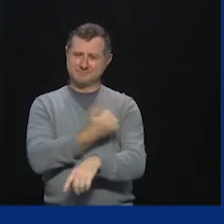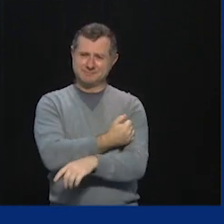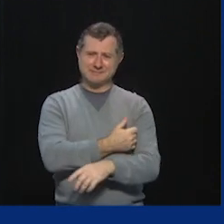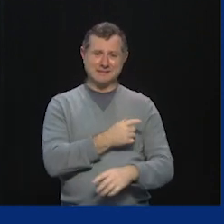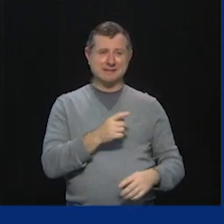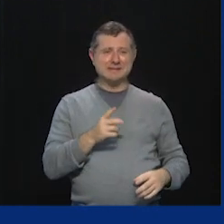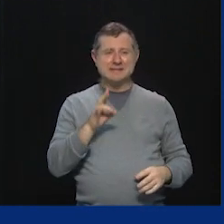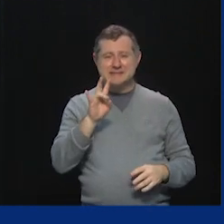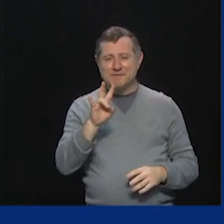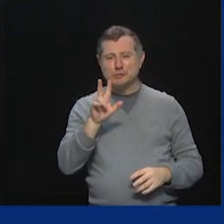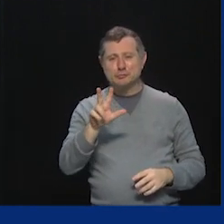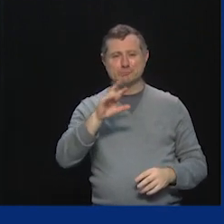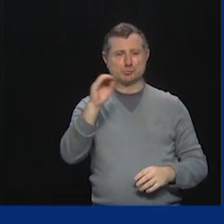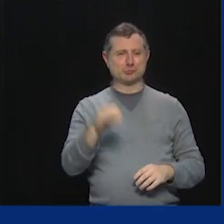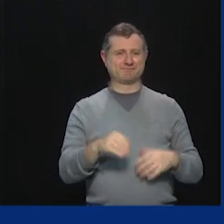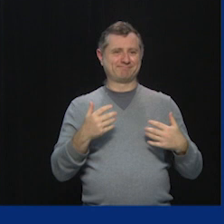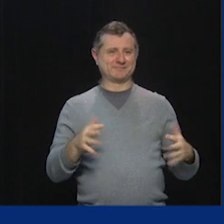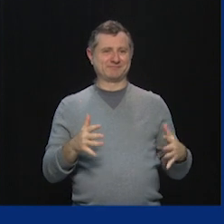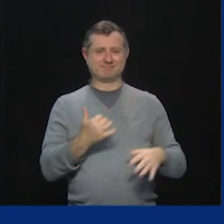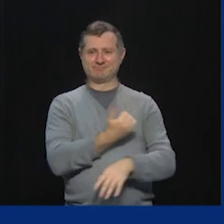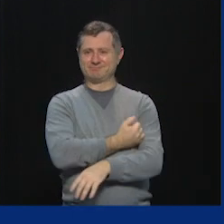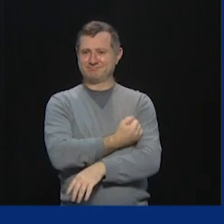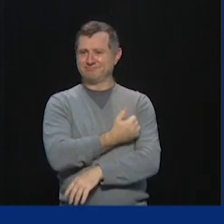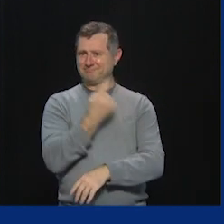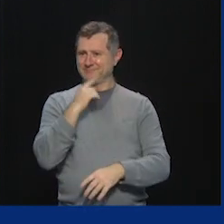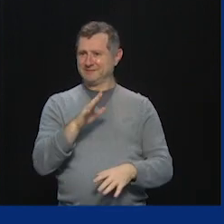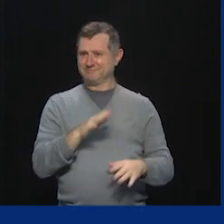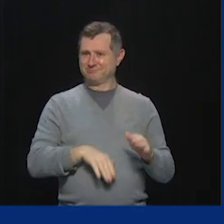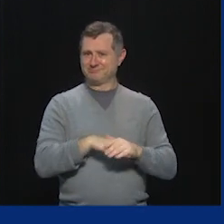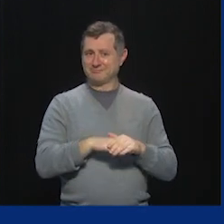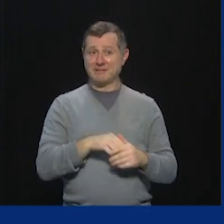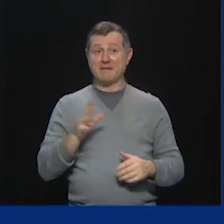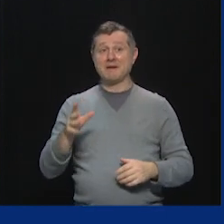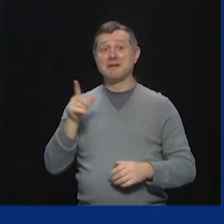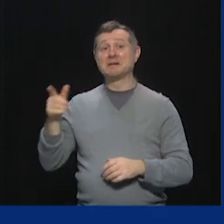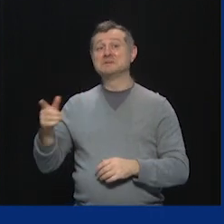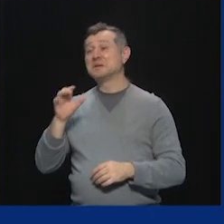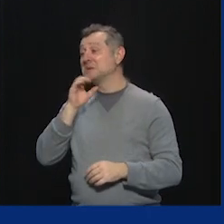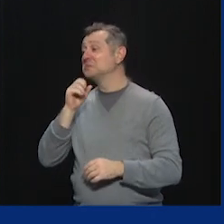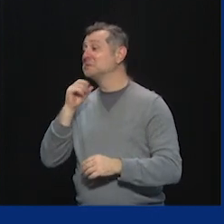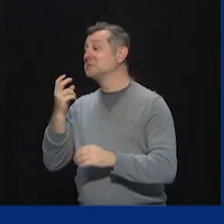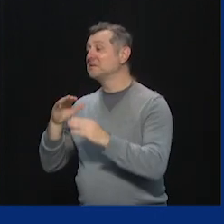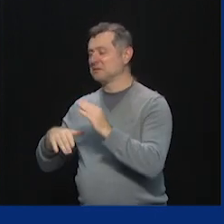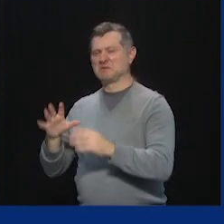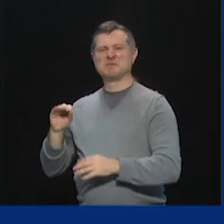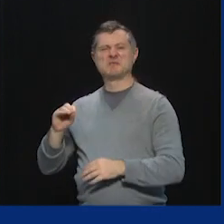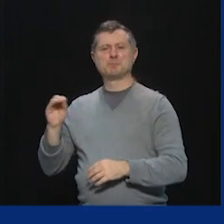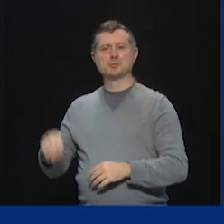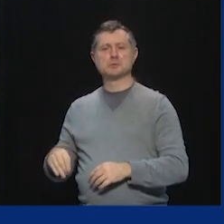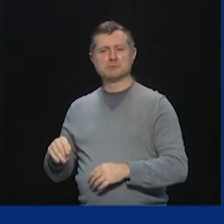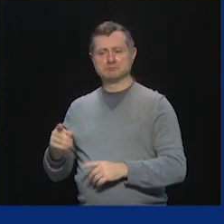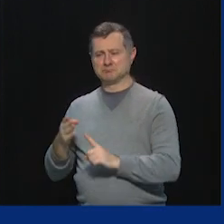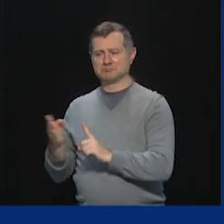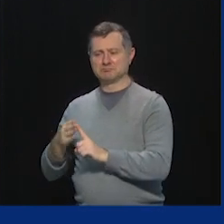50% for young people 12 to 17. So another area we need to improve, right here, vaccination.